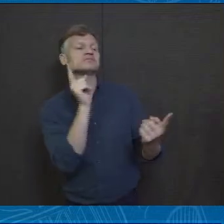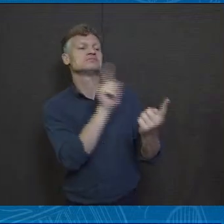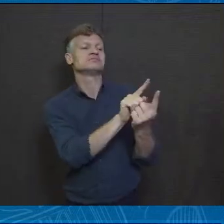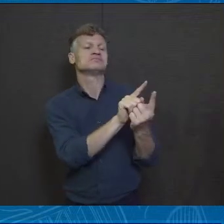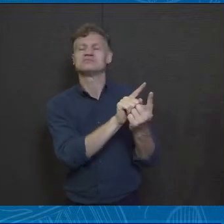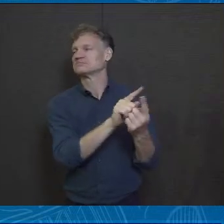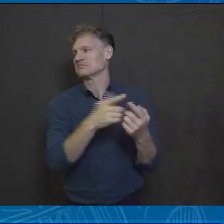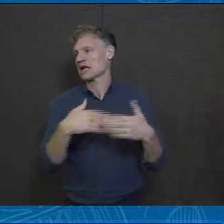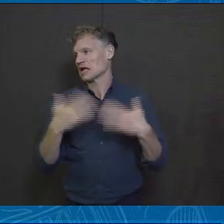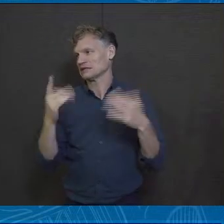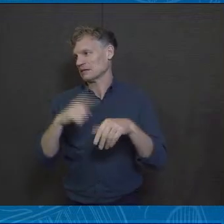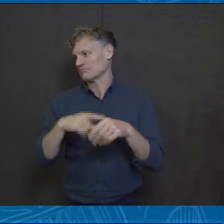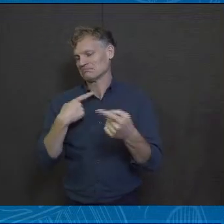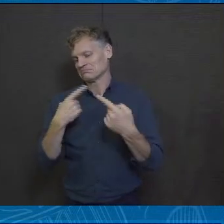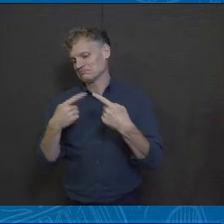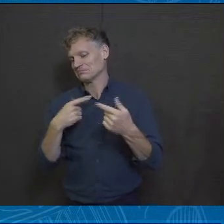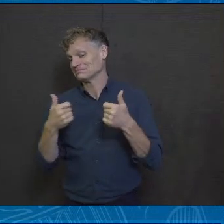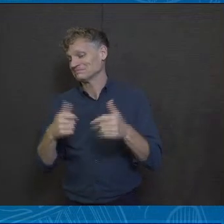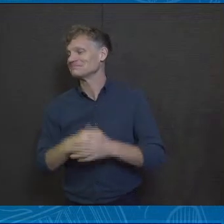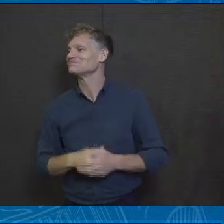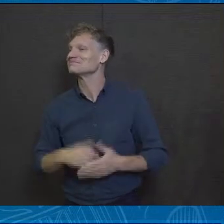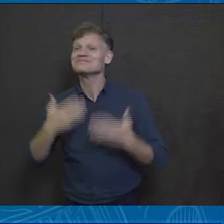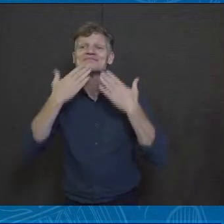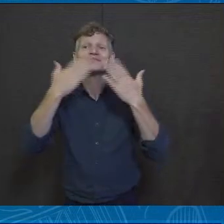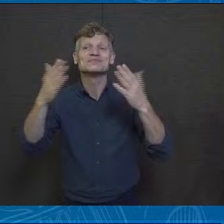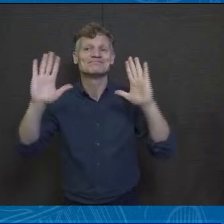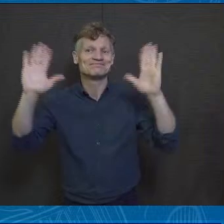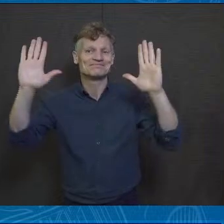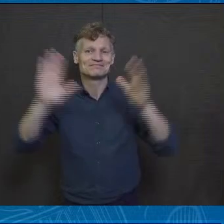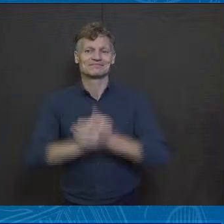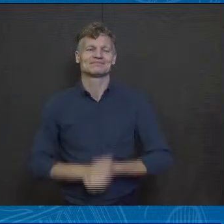have further conversations. Thank you.